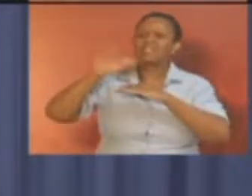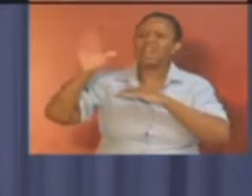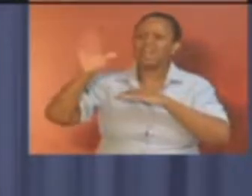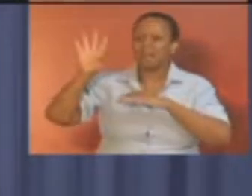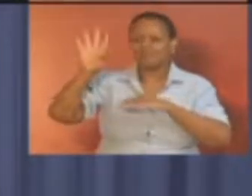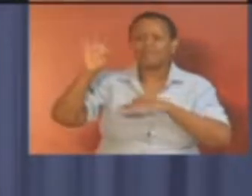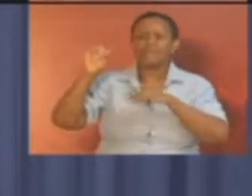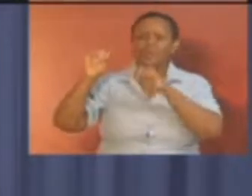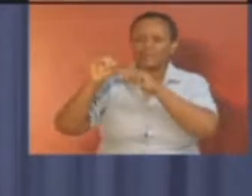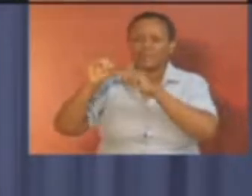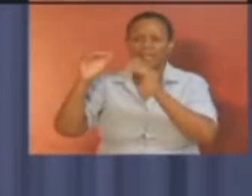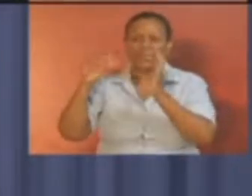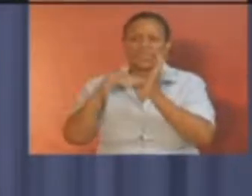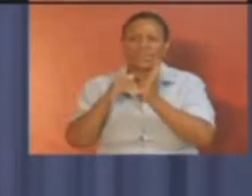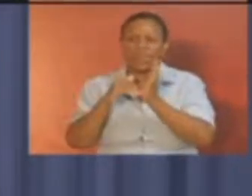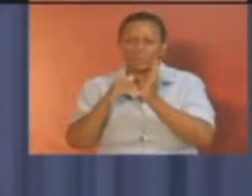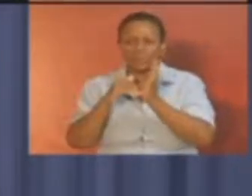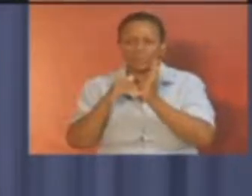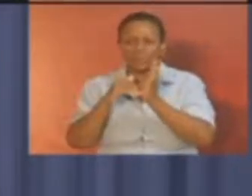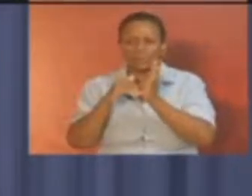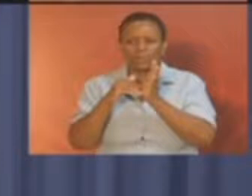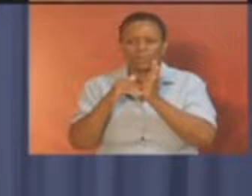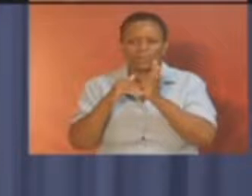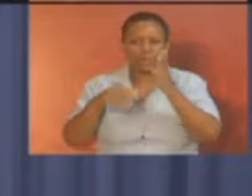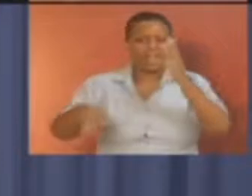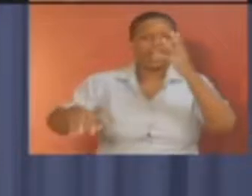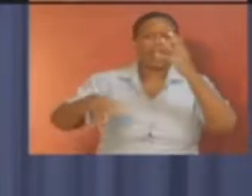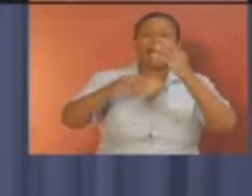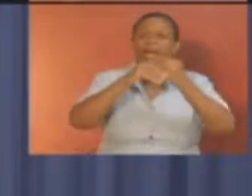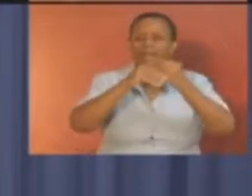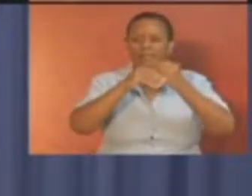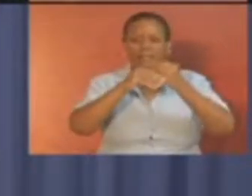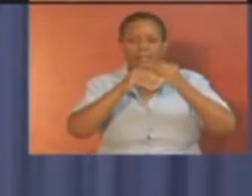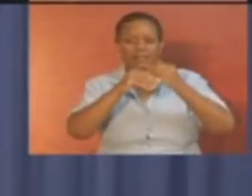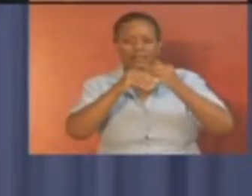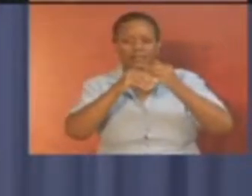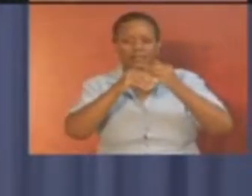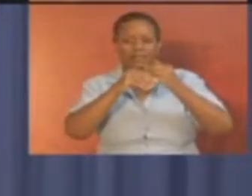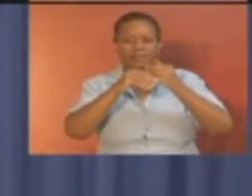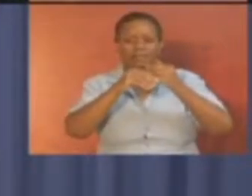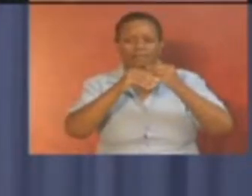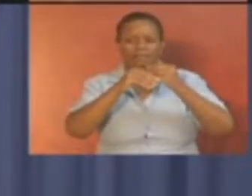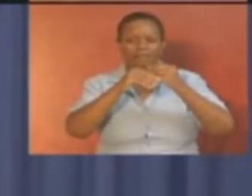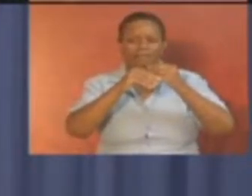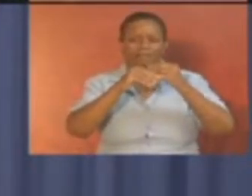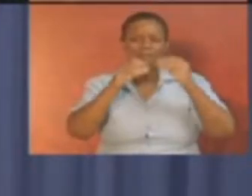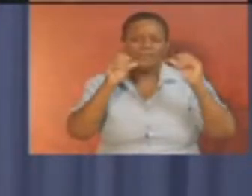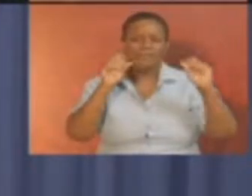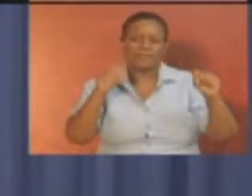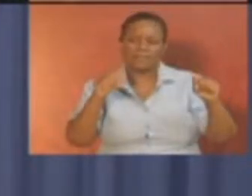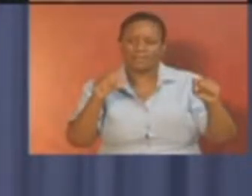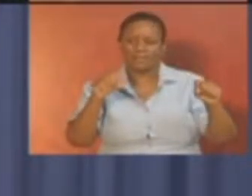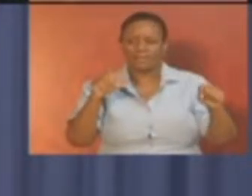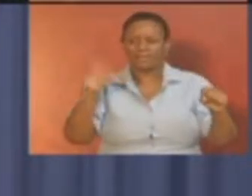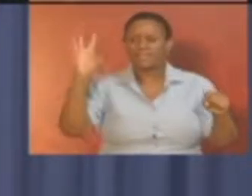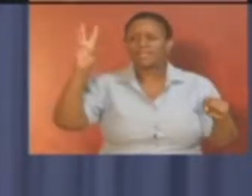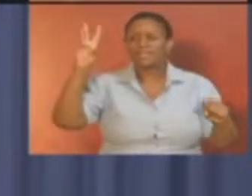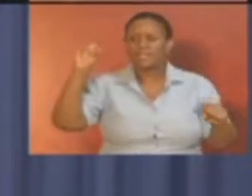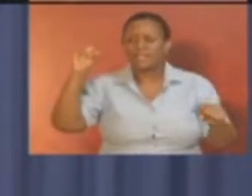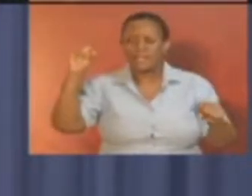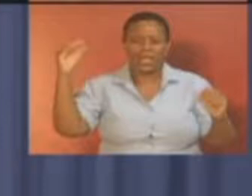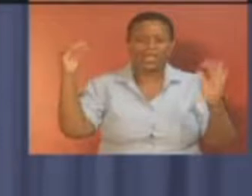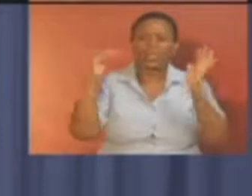vaccinate for the first time 60,000 persons in Trinidad and Tobago. You may recall when we got in the initial shipment